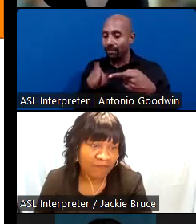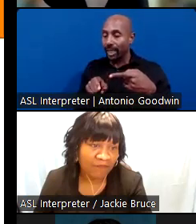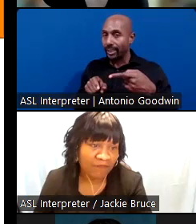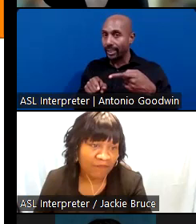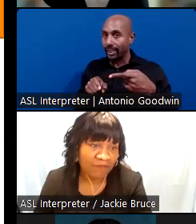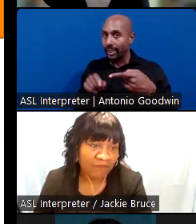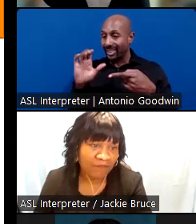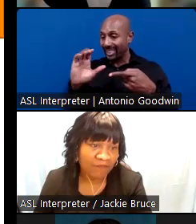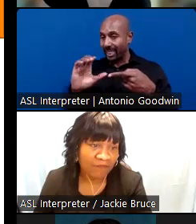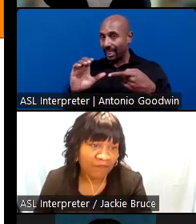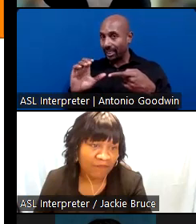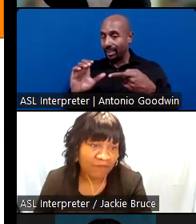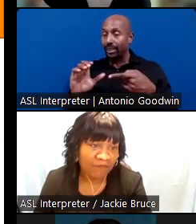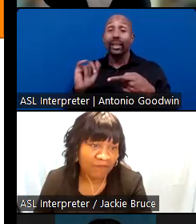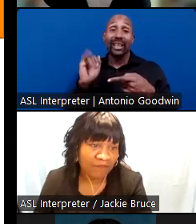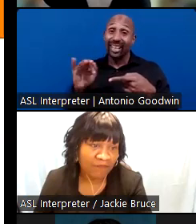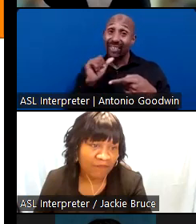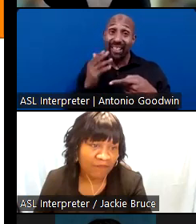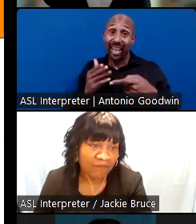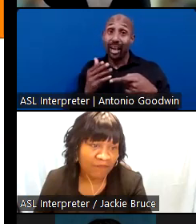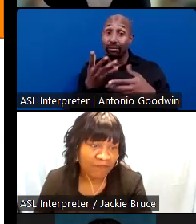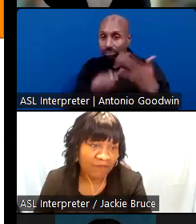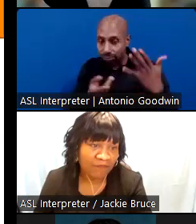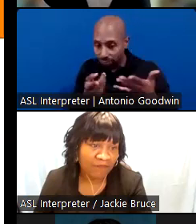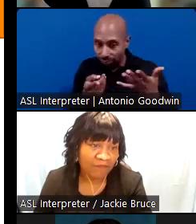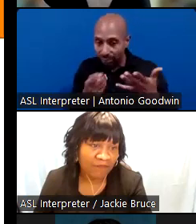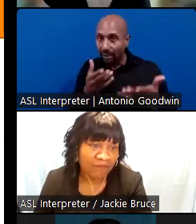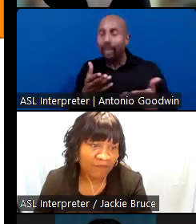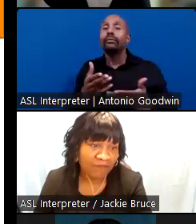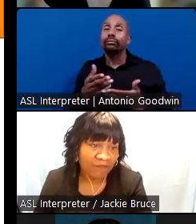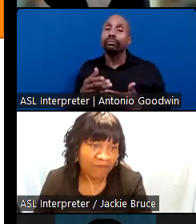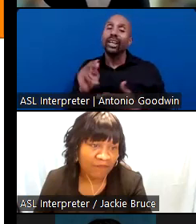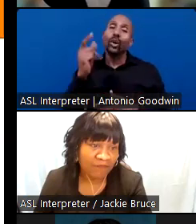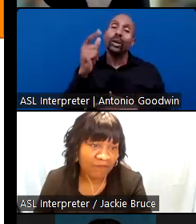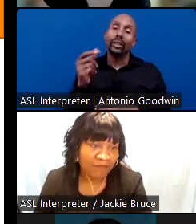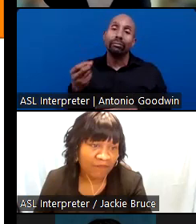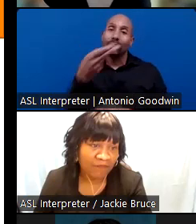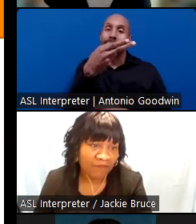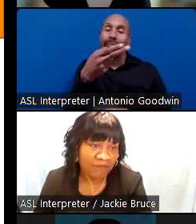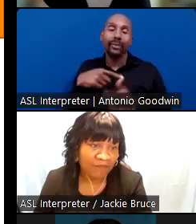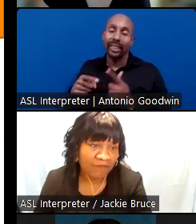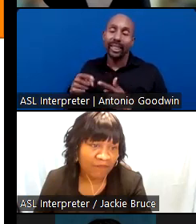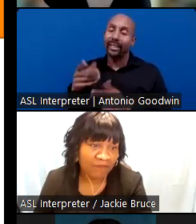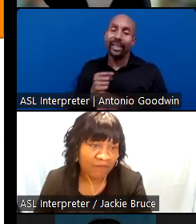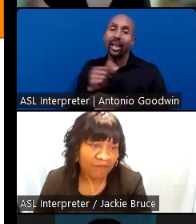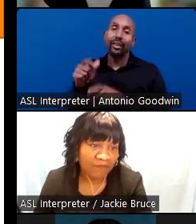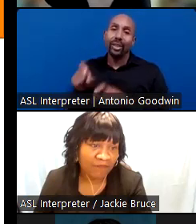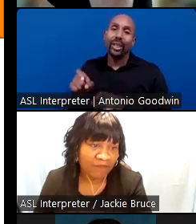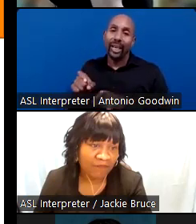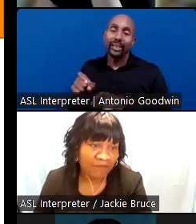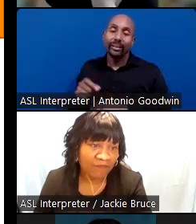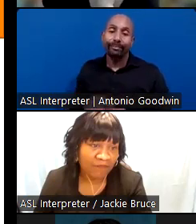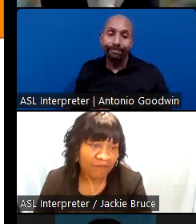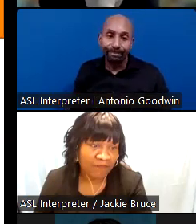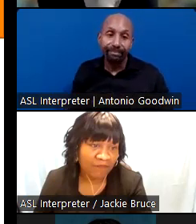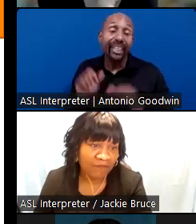my guess would be to do a new test from a new box, but you know, maybe one would work and one wouldn't.